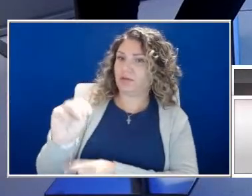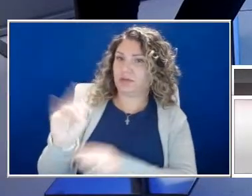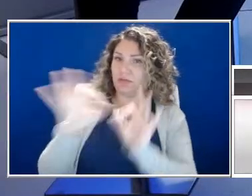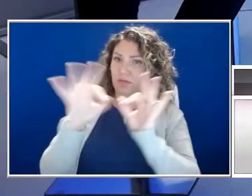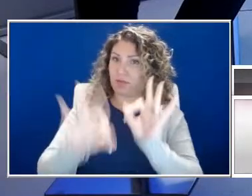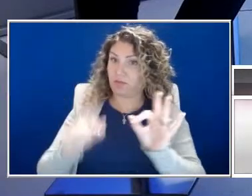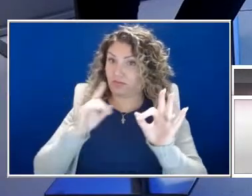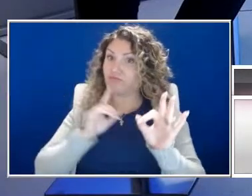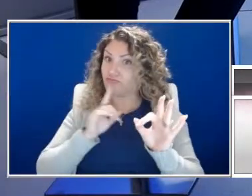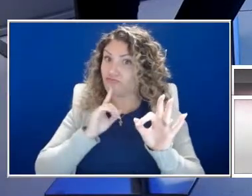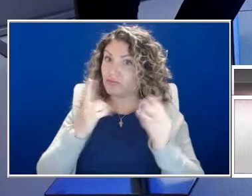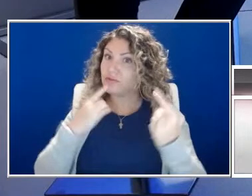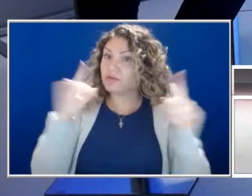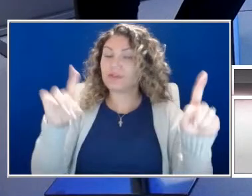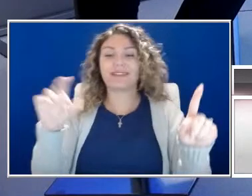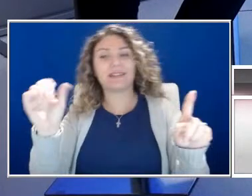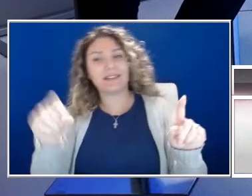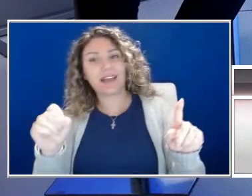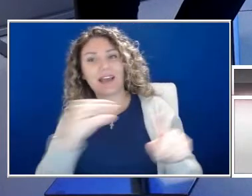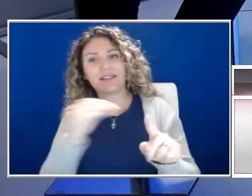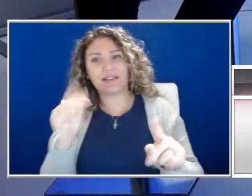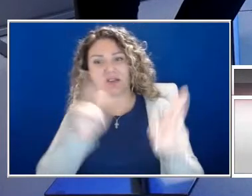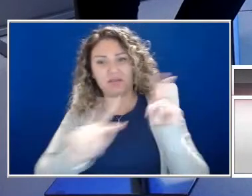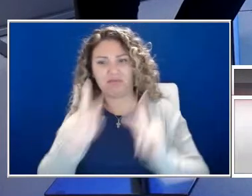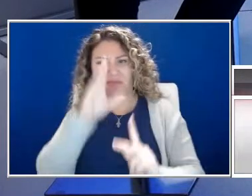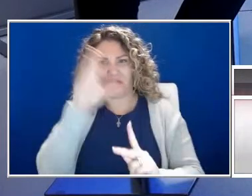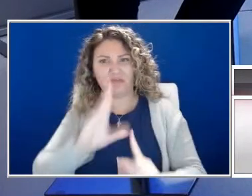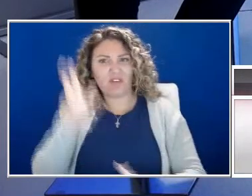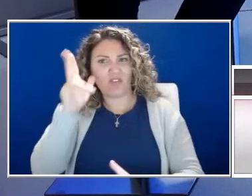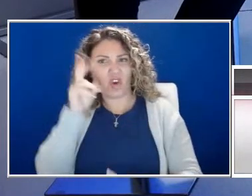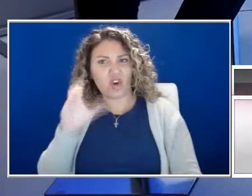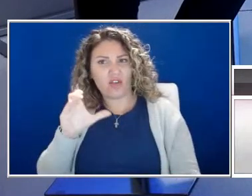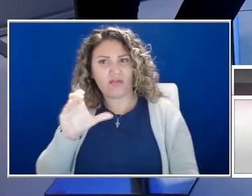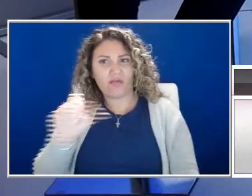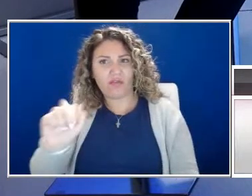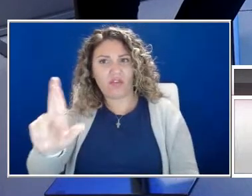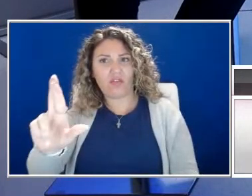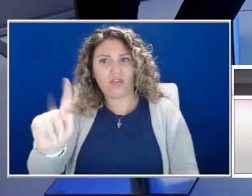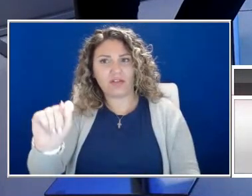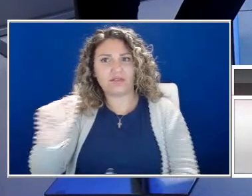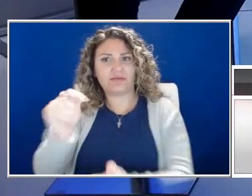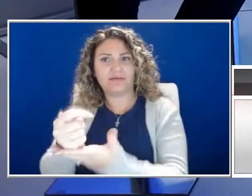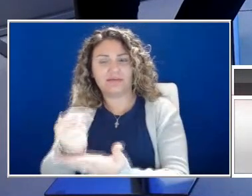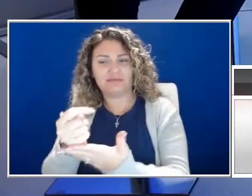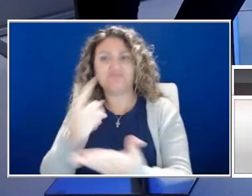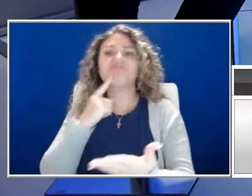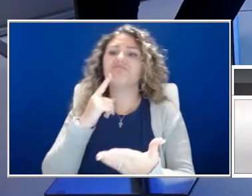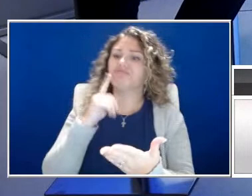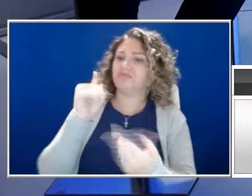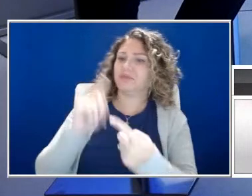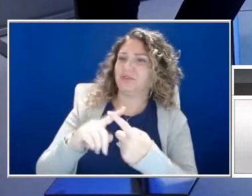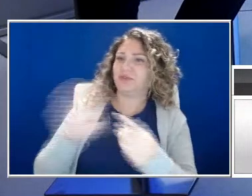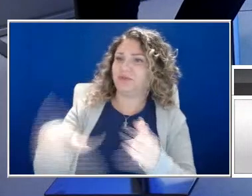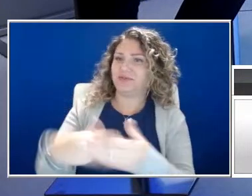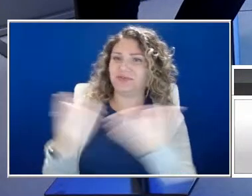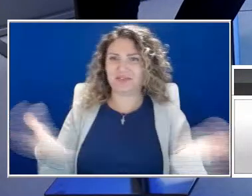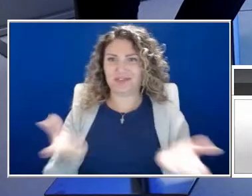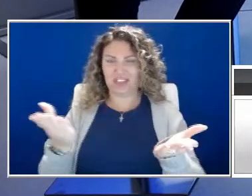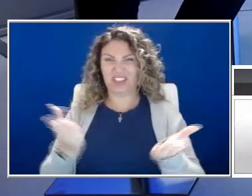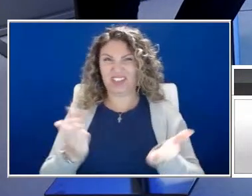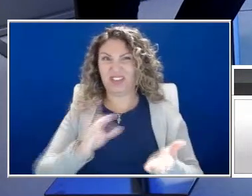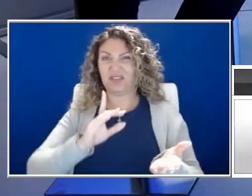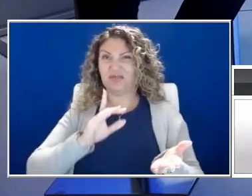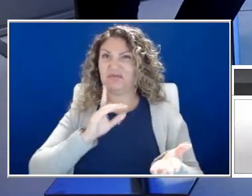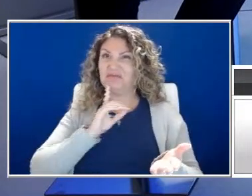for folks who have never heard of CAR T, and if you're like me, I had not either until I came here. And it took me a while to finally really understand